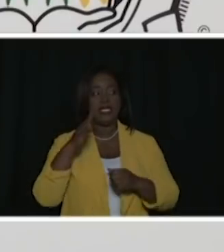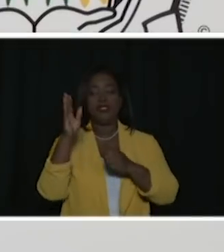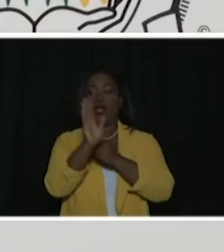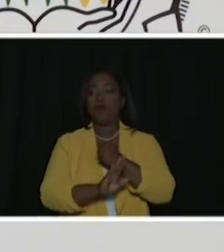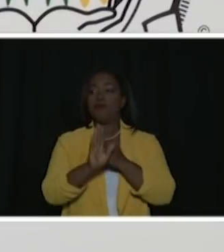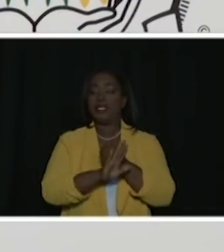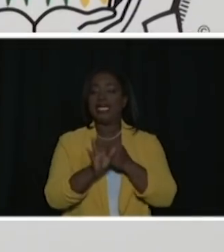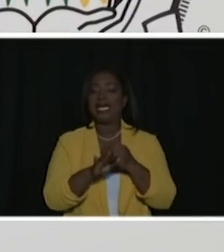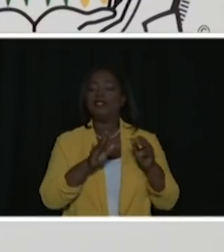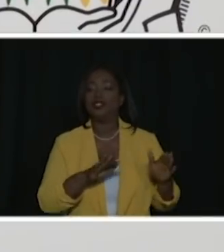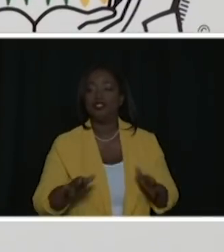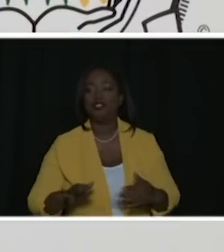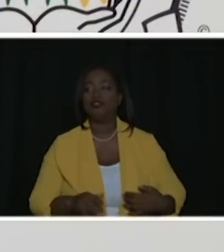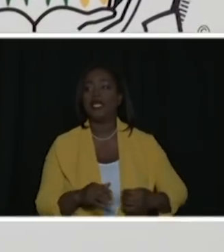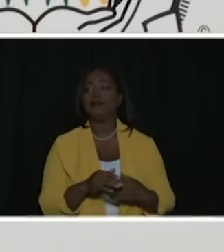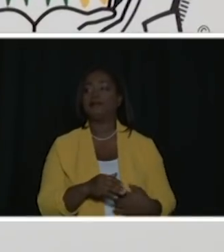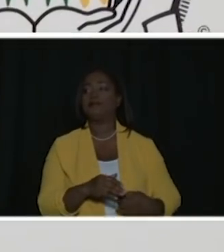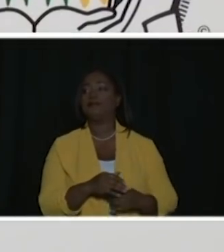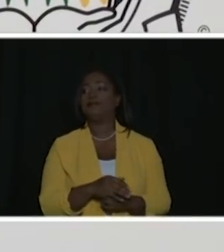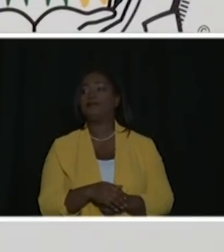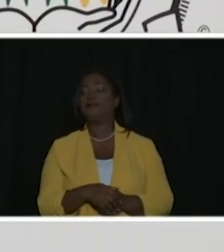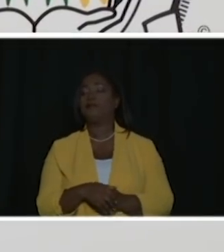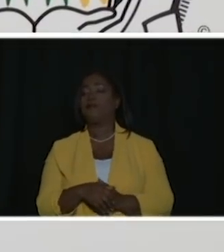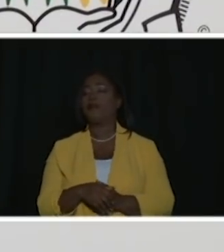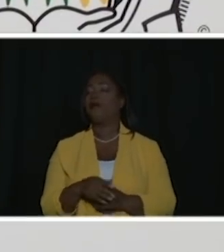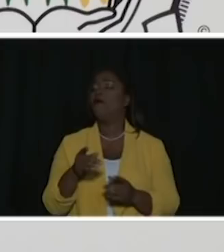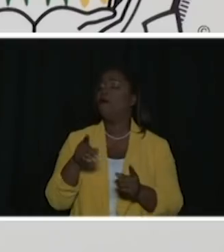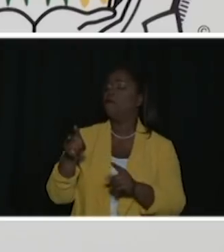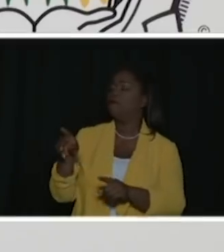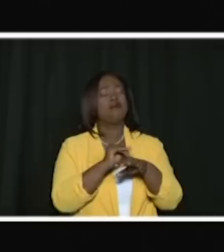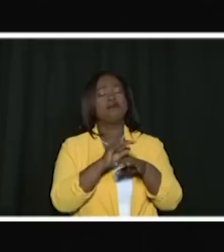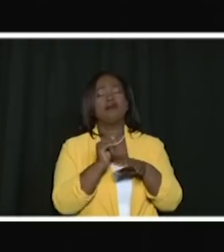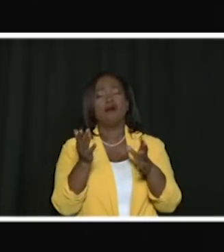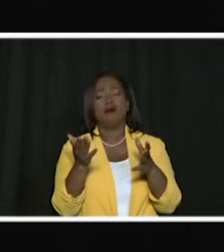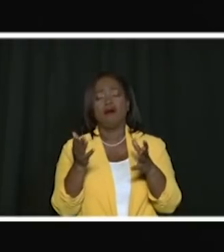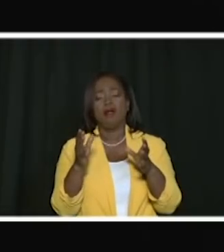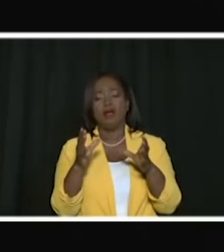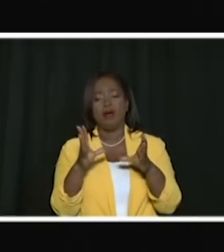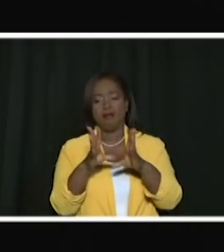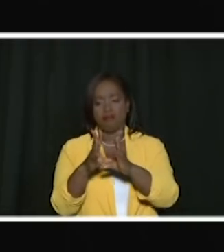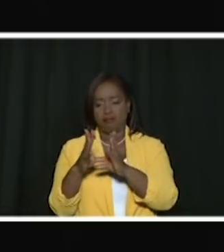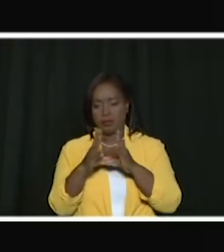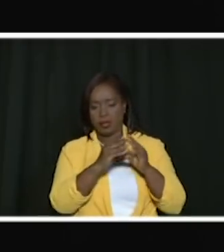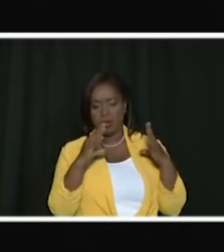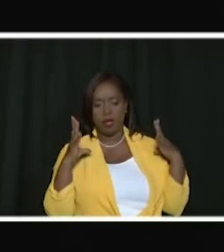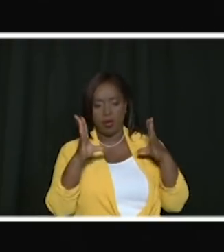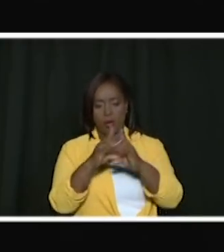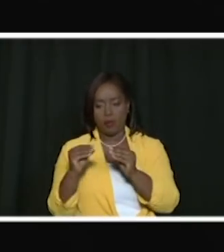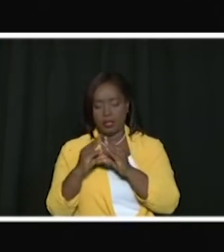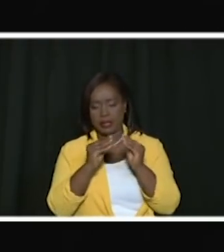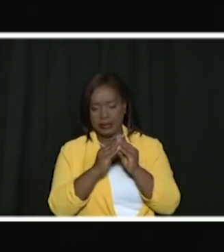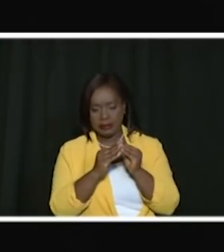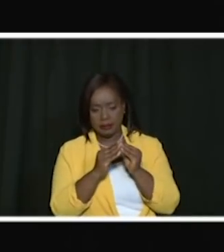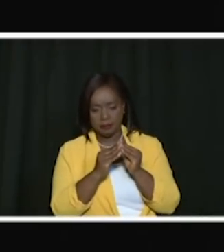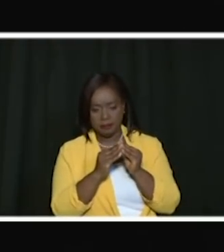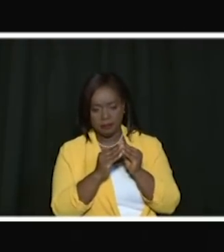experienced. 14,000 cases of child abuse were reported to the CPFSA last year. CEO of